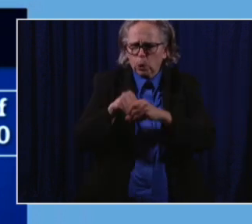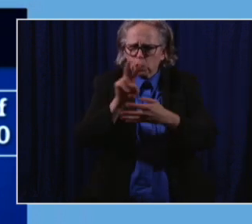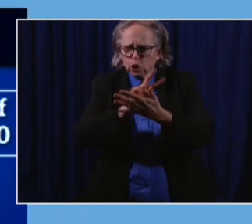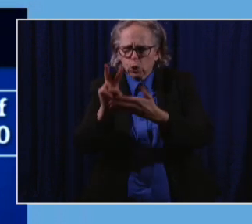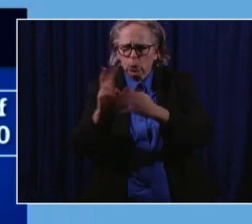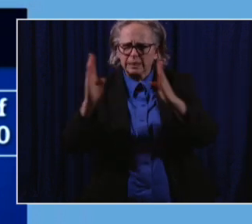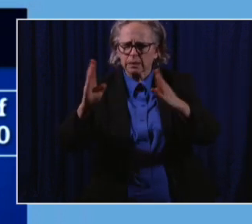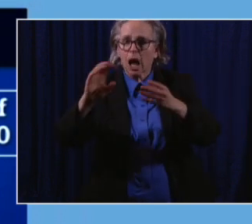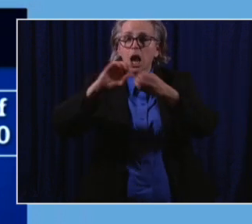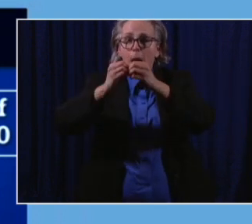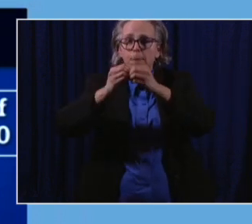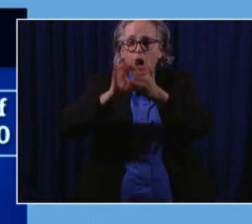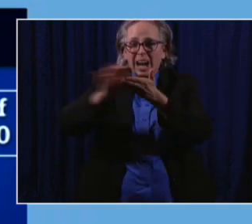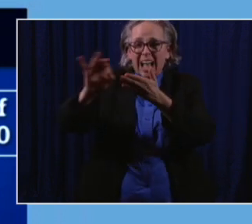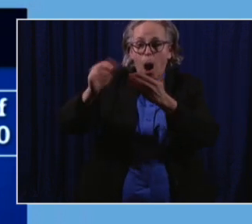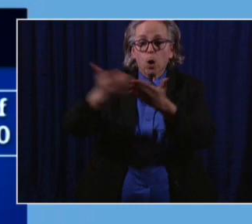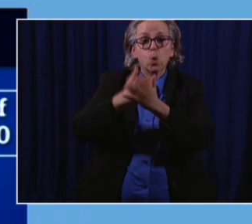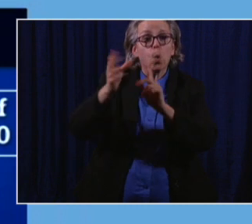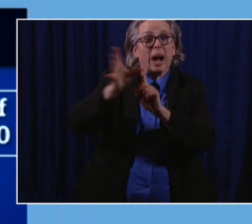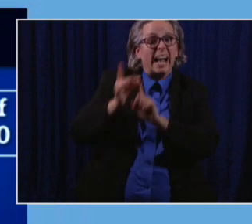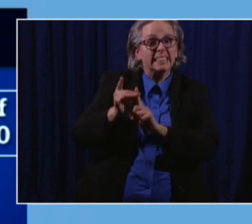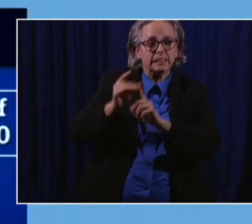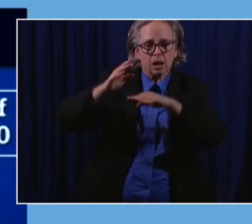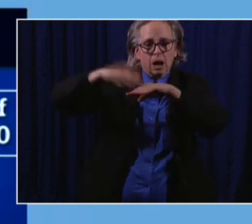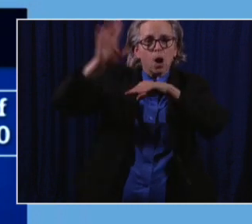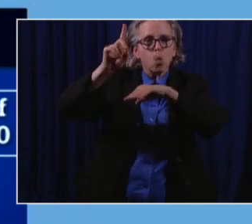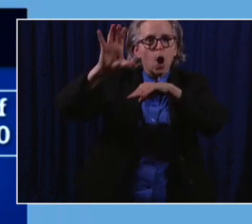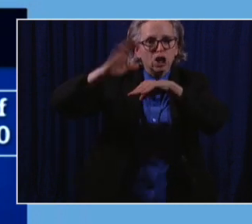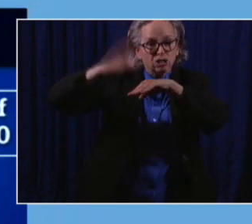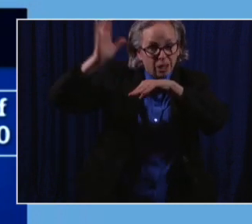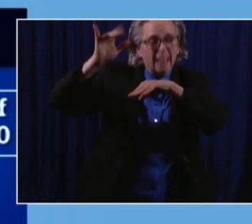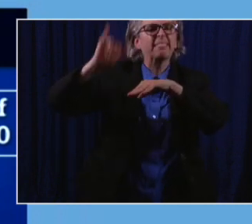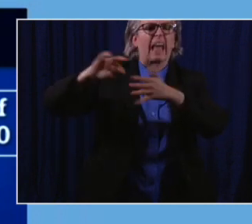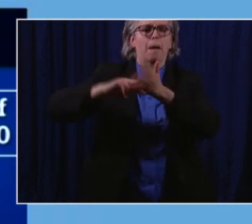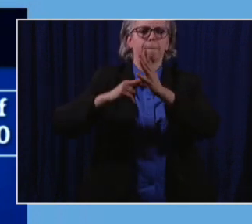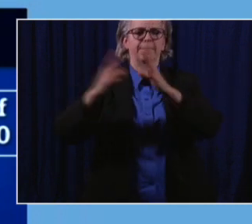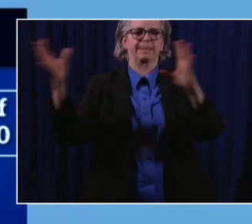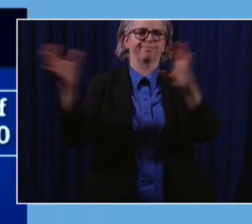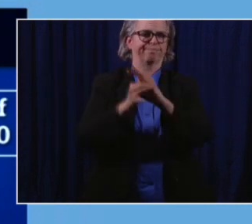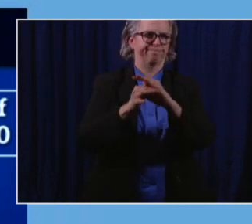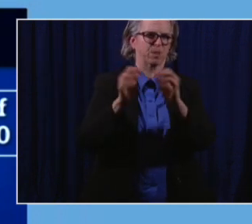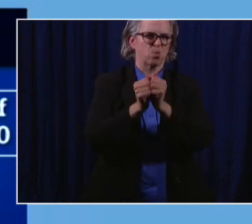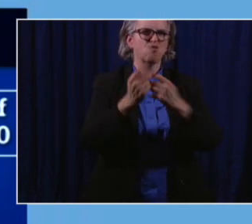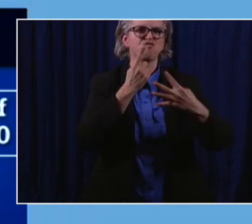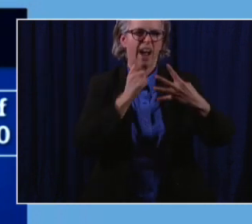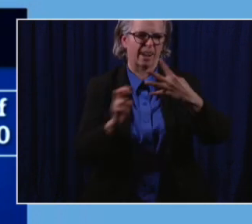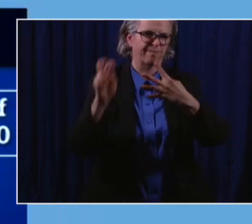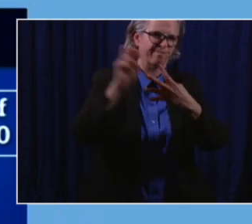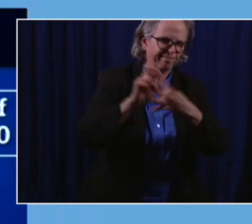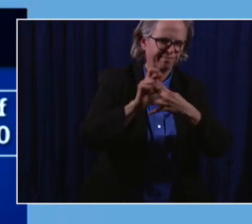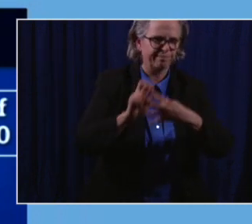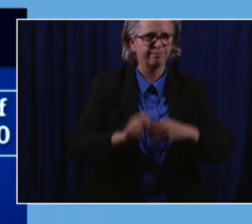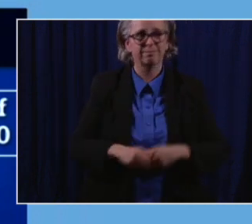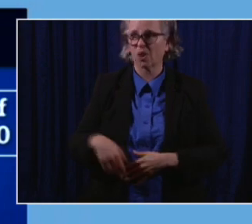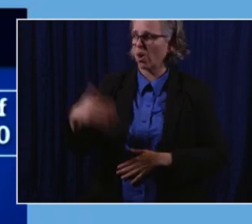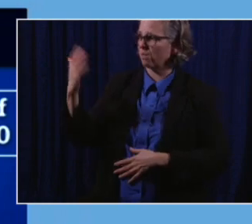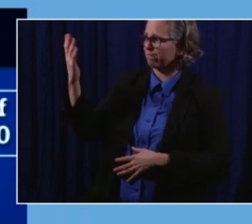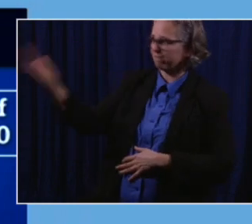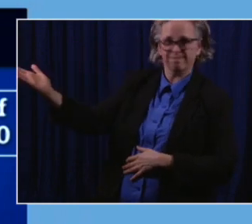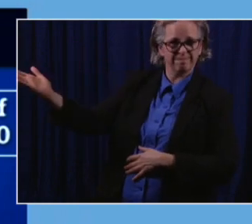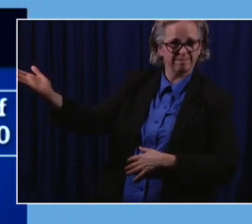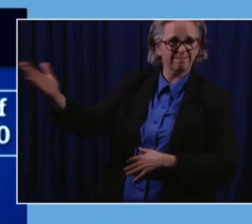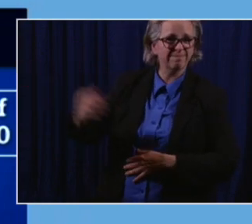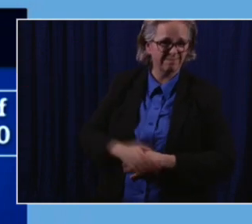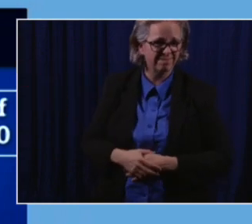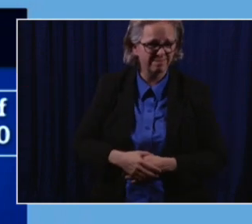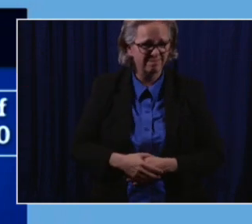so the rest of these counties are counties that don't fall into either one of these categories. So to summarize it, these are the counties that we would worry the